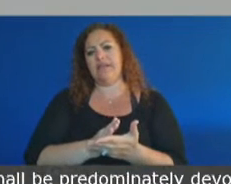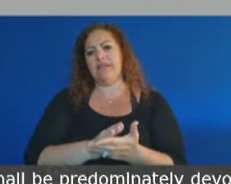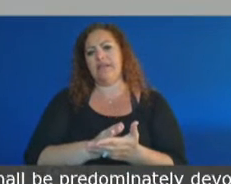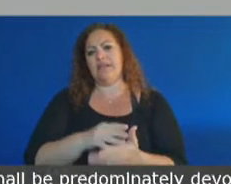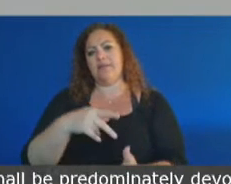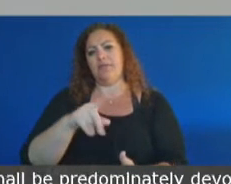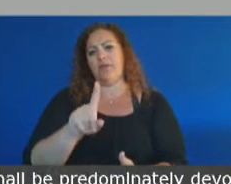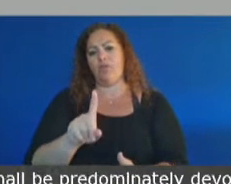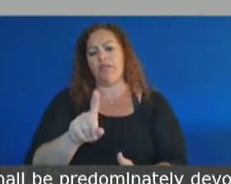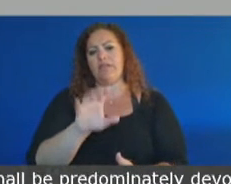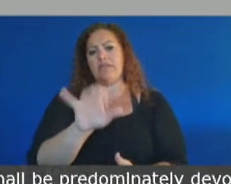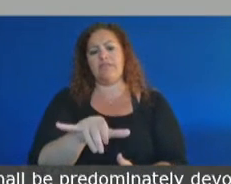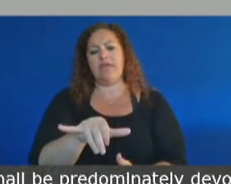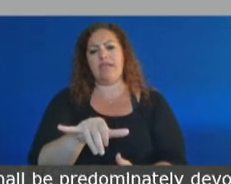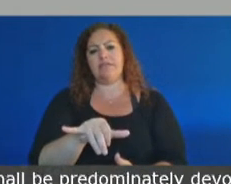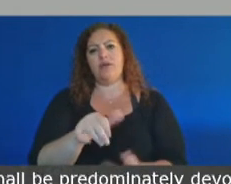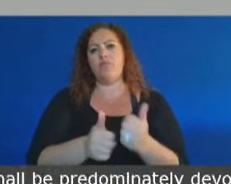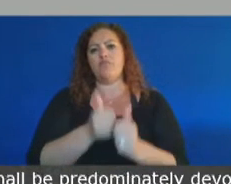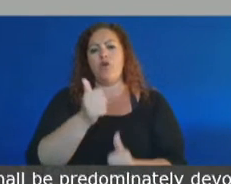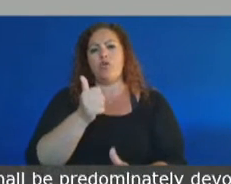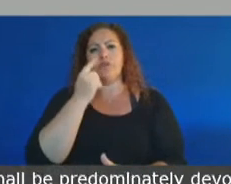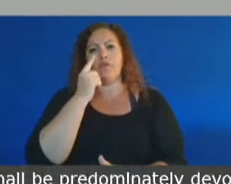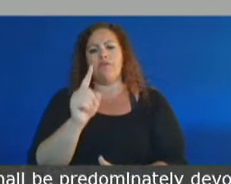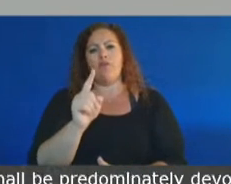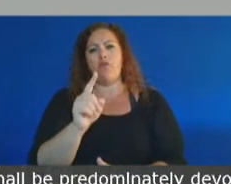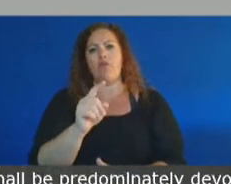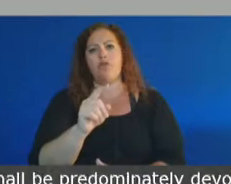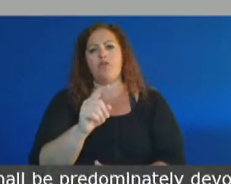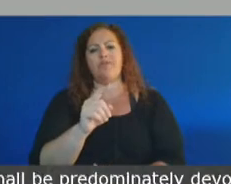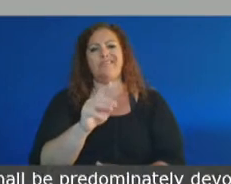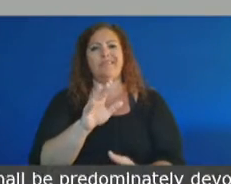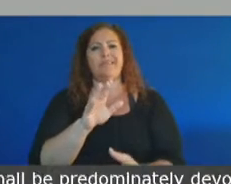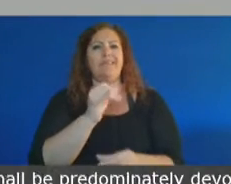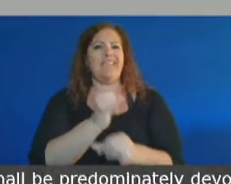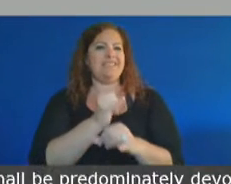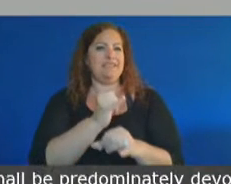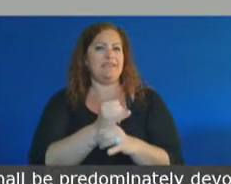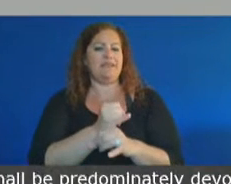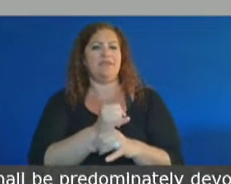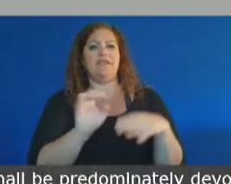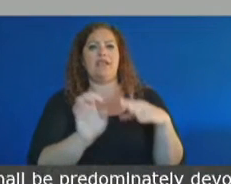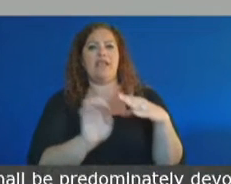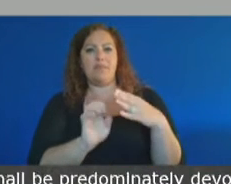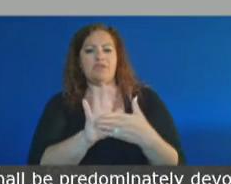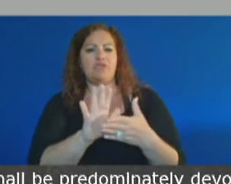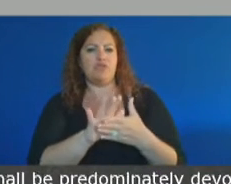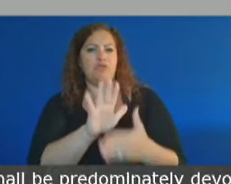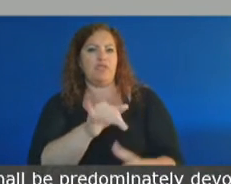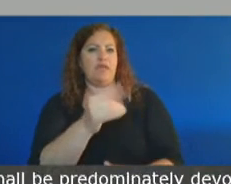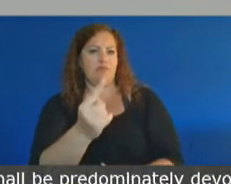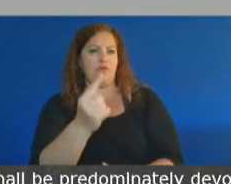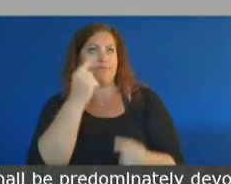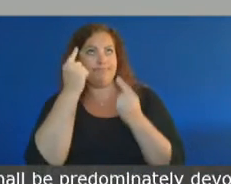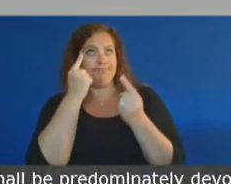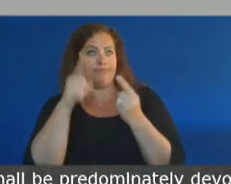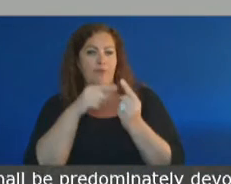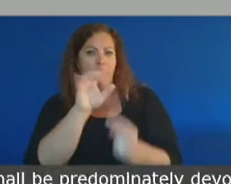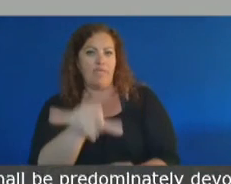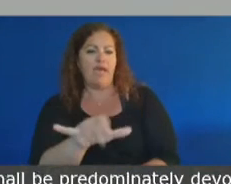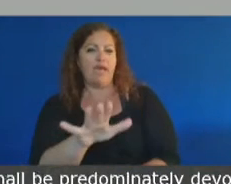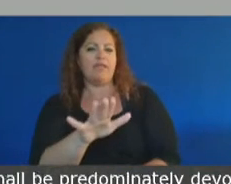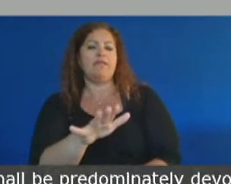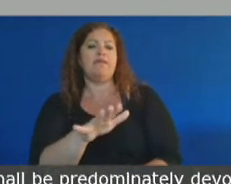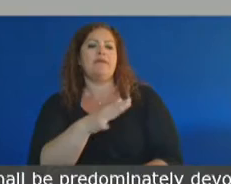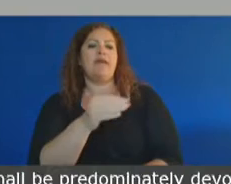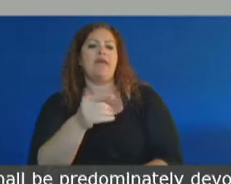there that's uh predominantly devoted to institutional uses Elementary School is is one of the things that's being considered in that area uh then we get